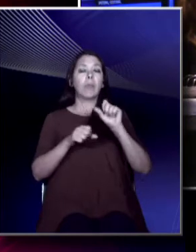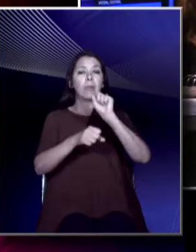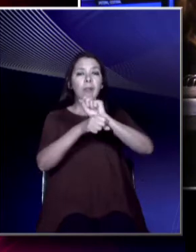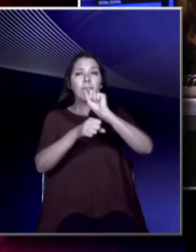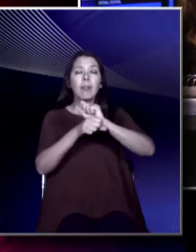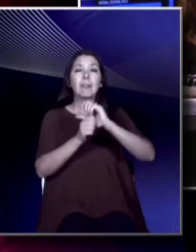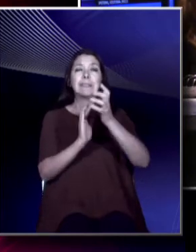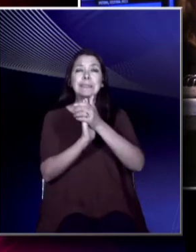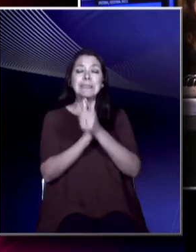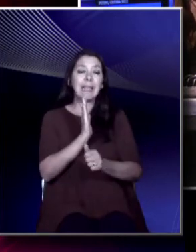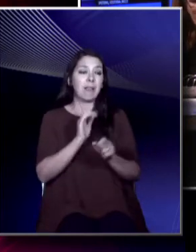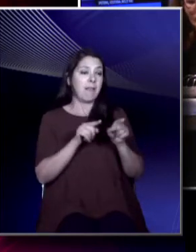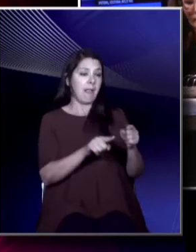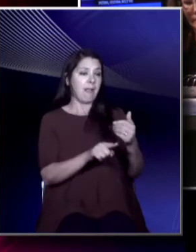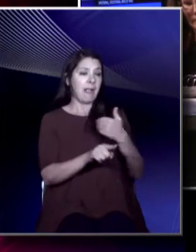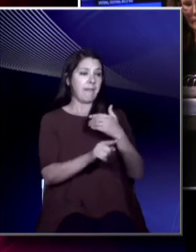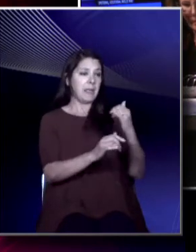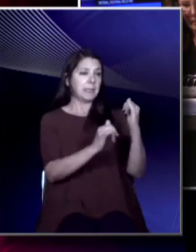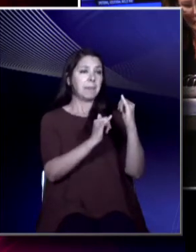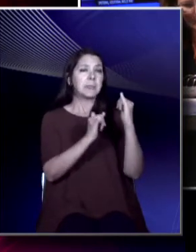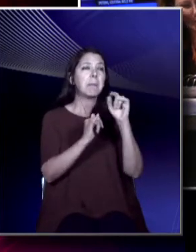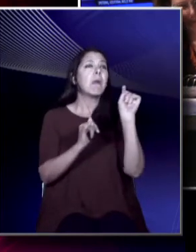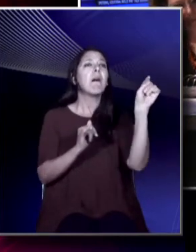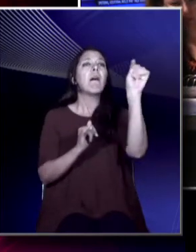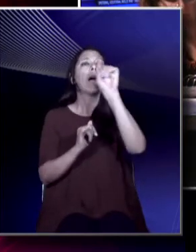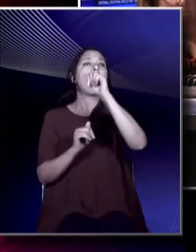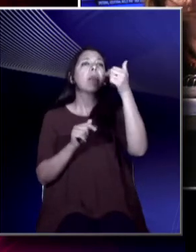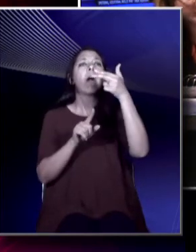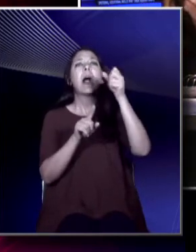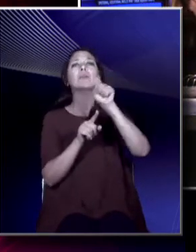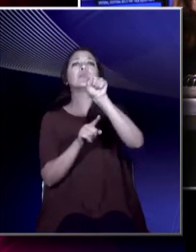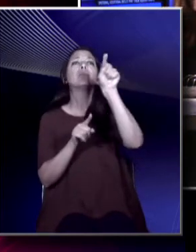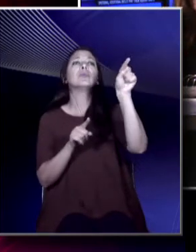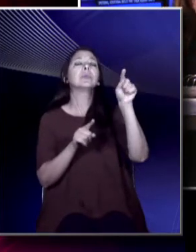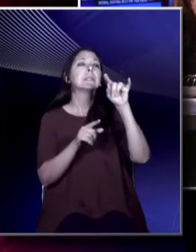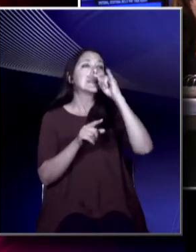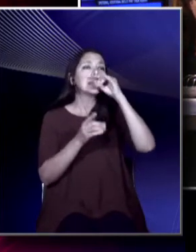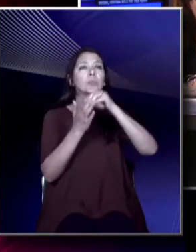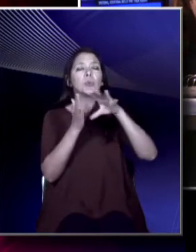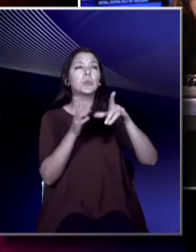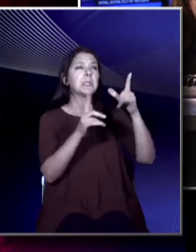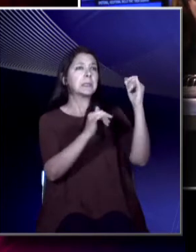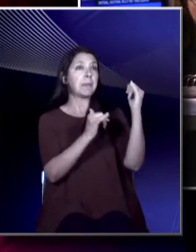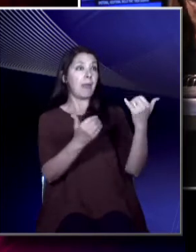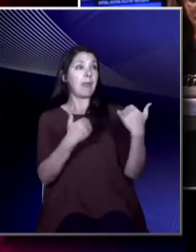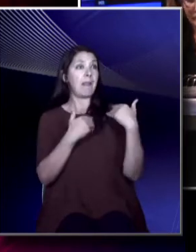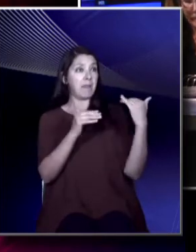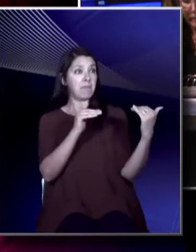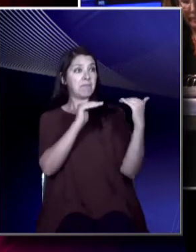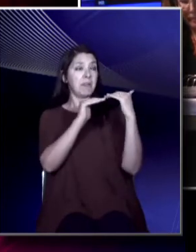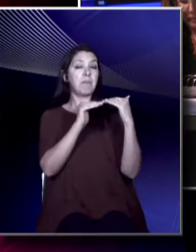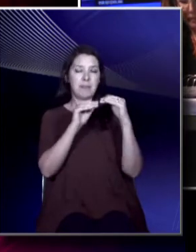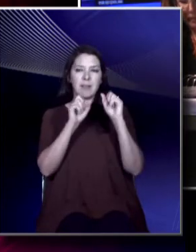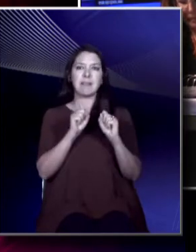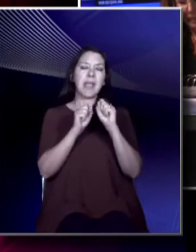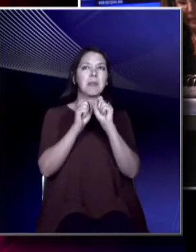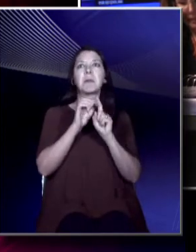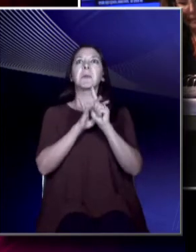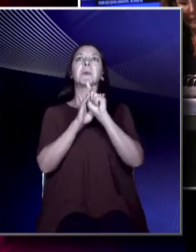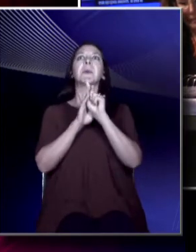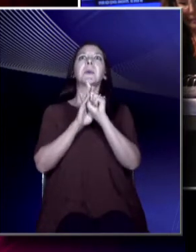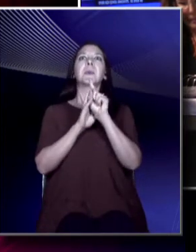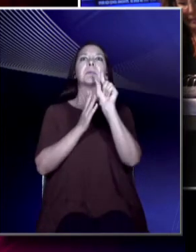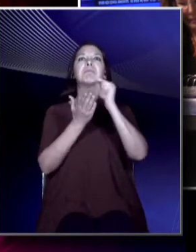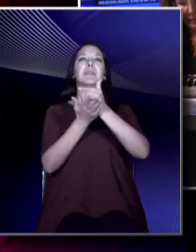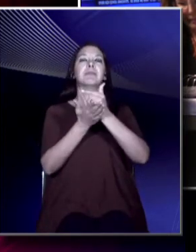their counterparts have, other high school graduates. So when we want to get there, we have to